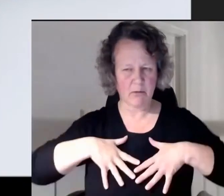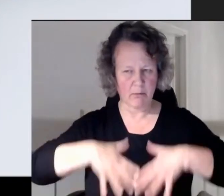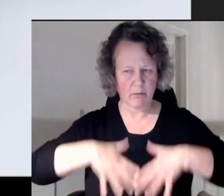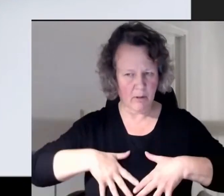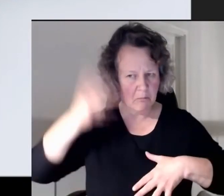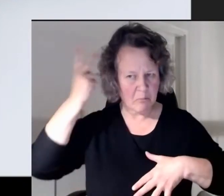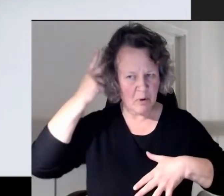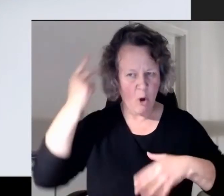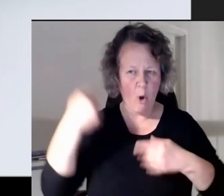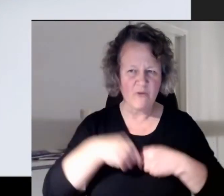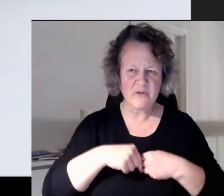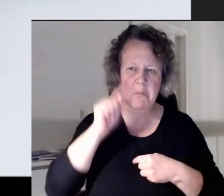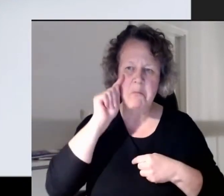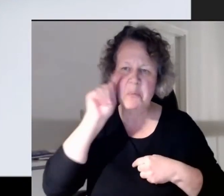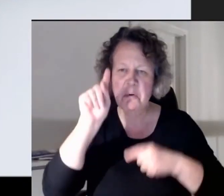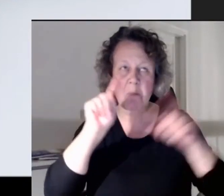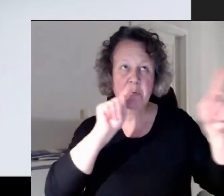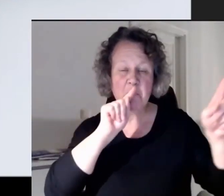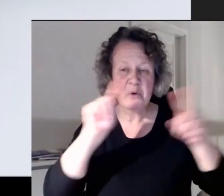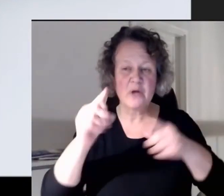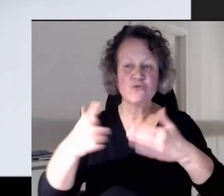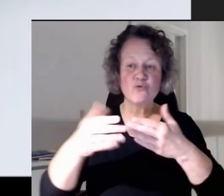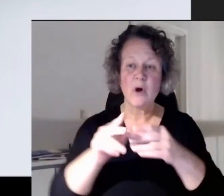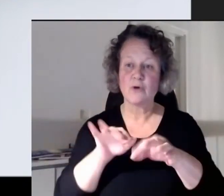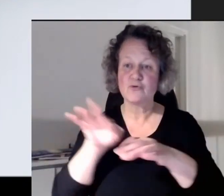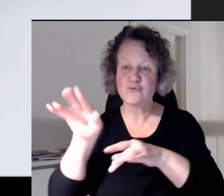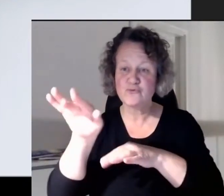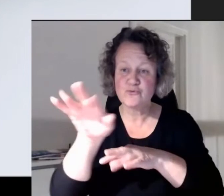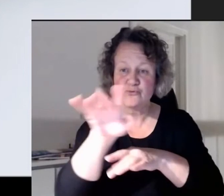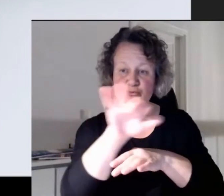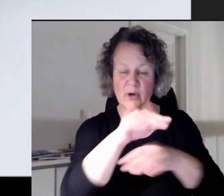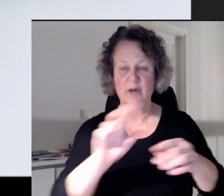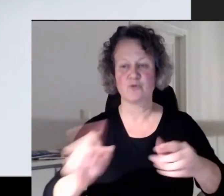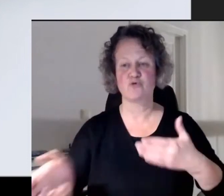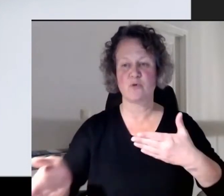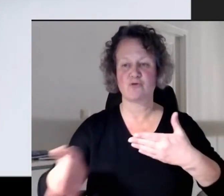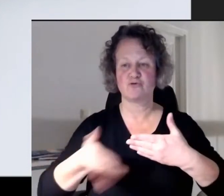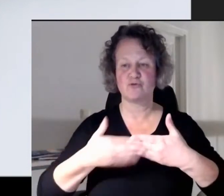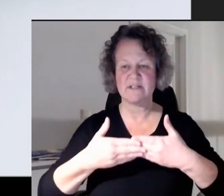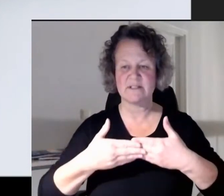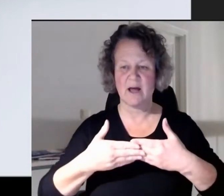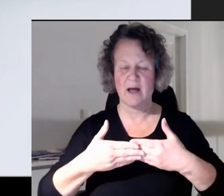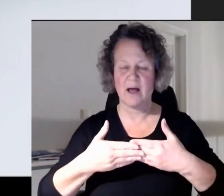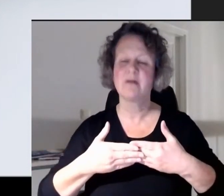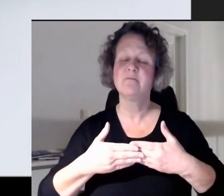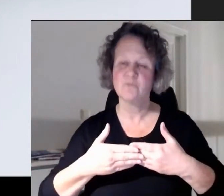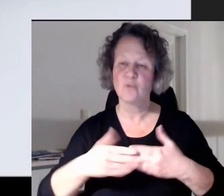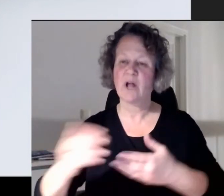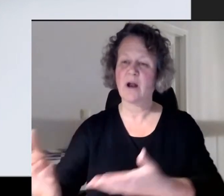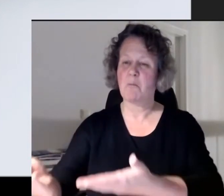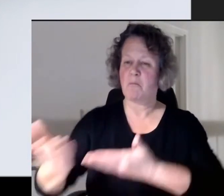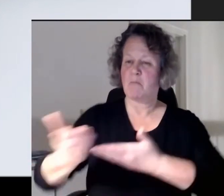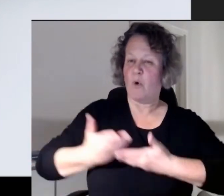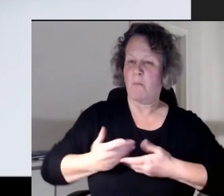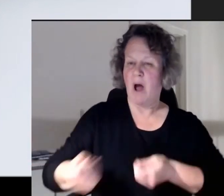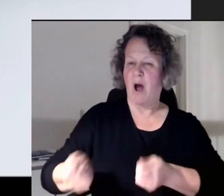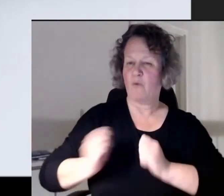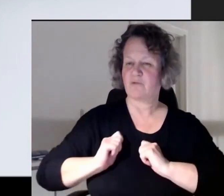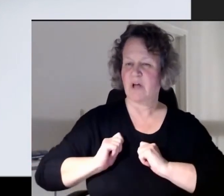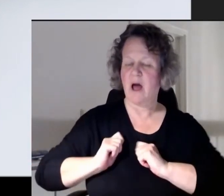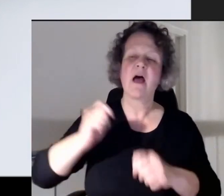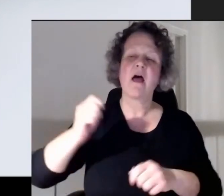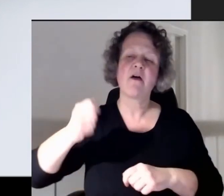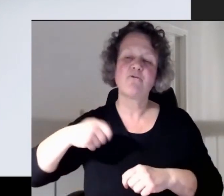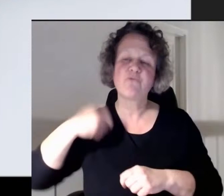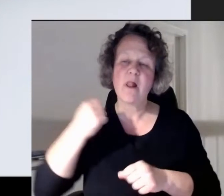you see on the top of the door if you have such a device. And here in this context, we have the task to make a movie about